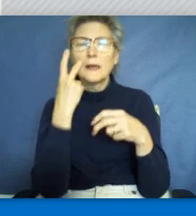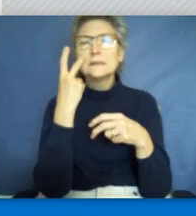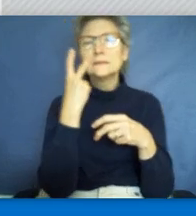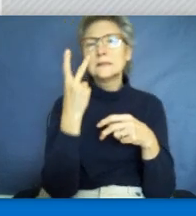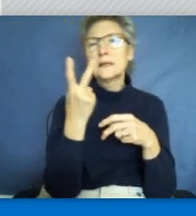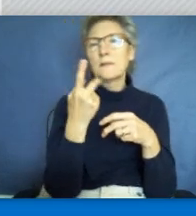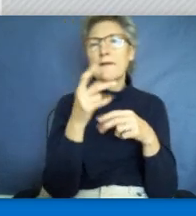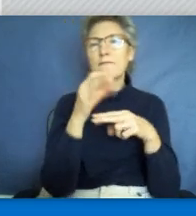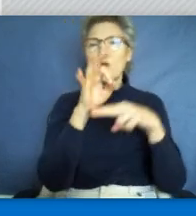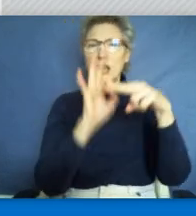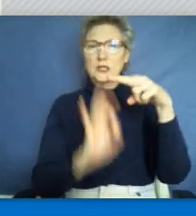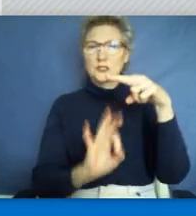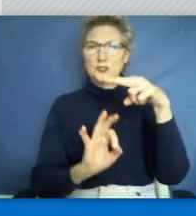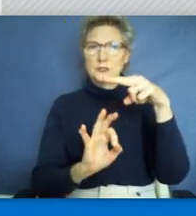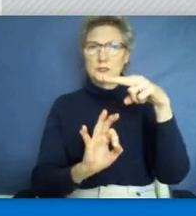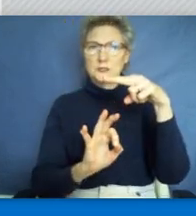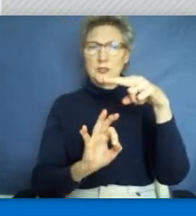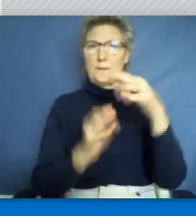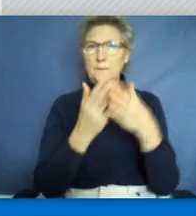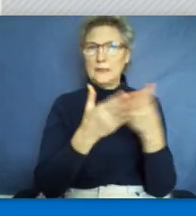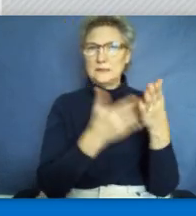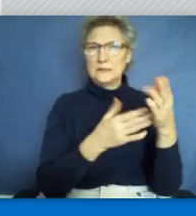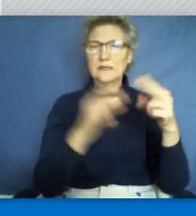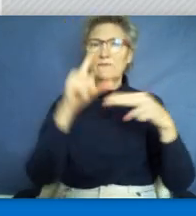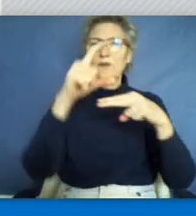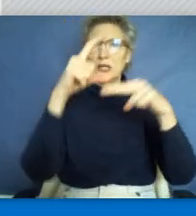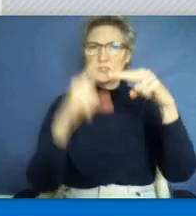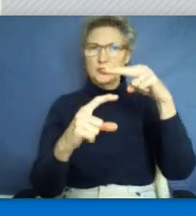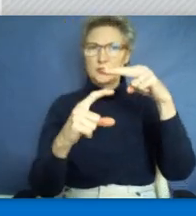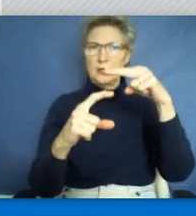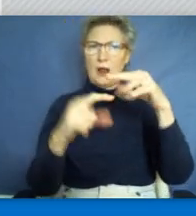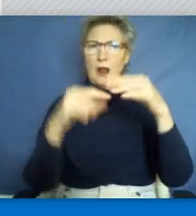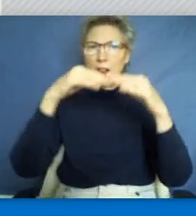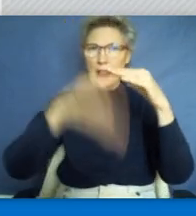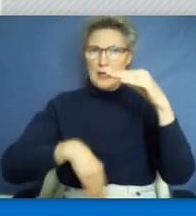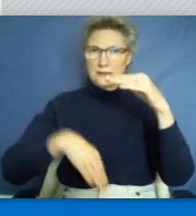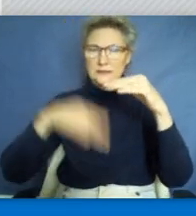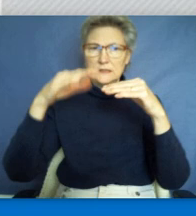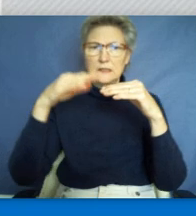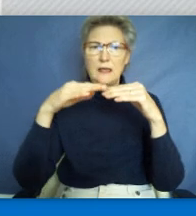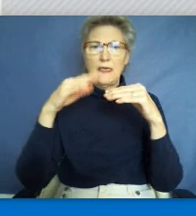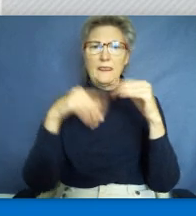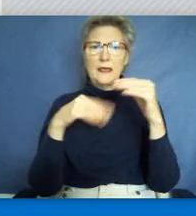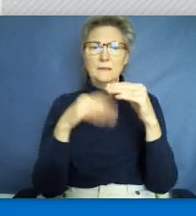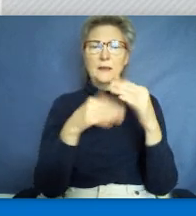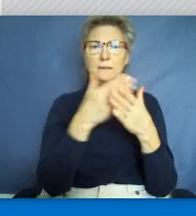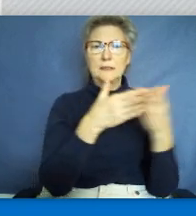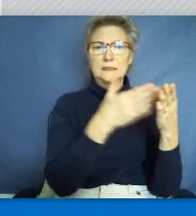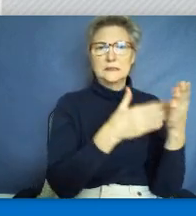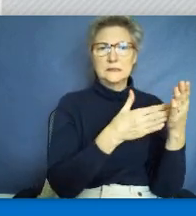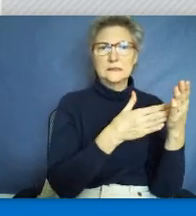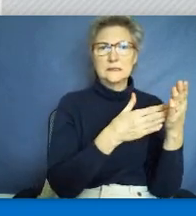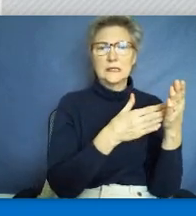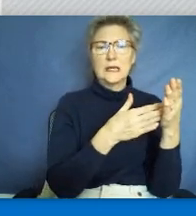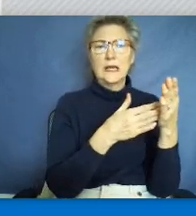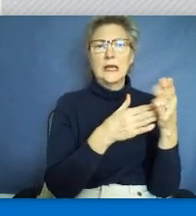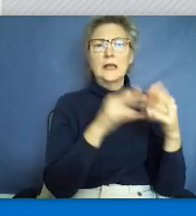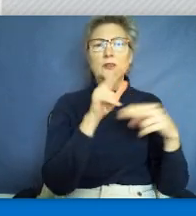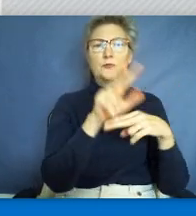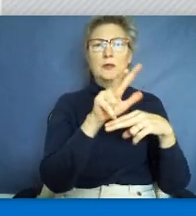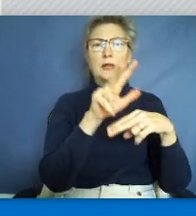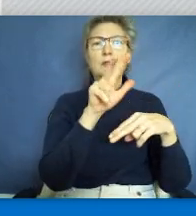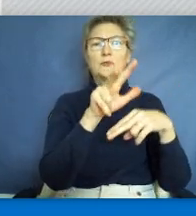see that my fractional pieces in 5 1/8 are less than my fractional pieces in 3